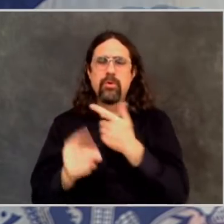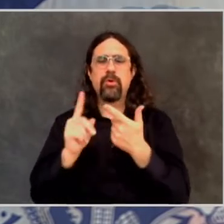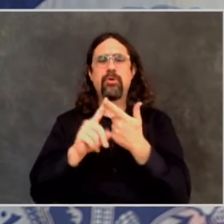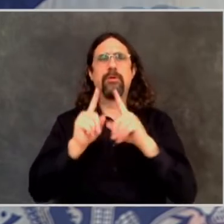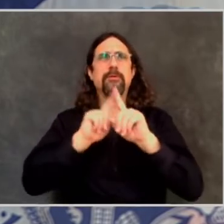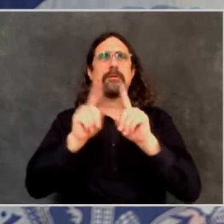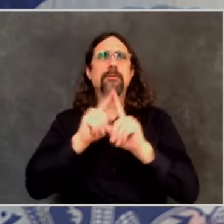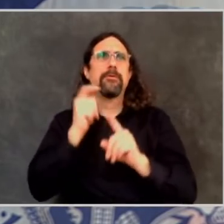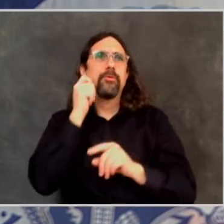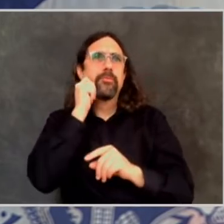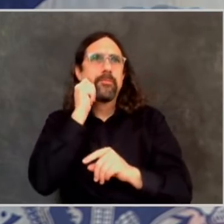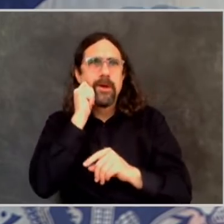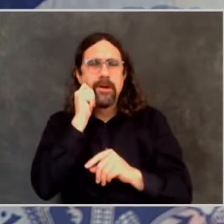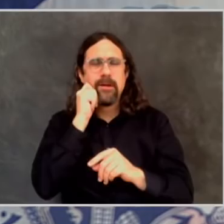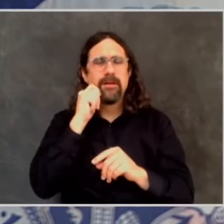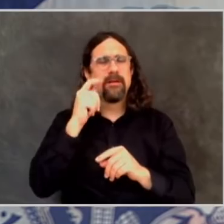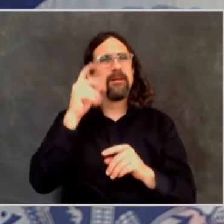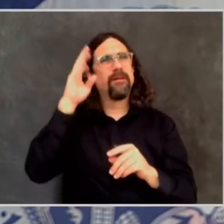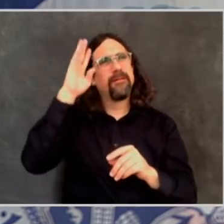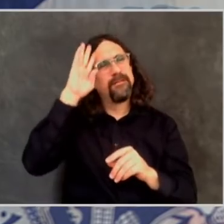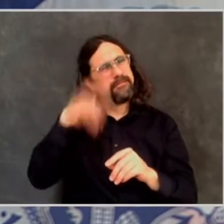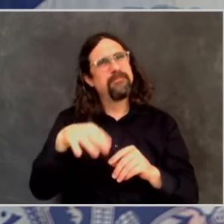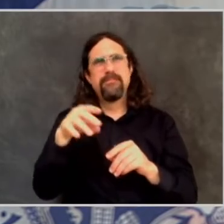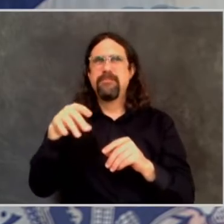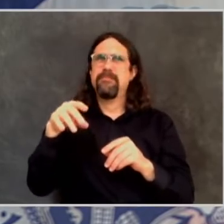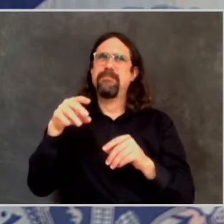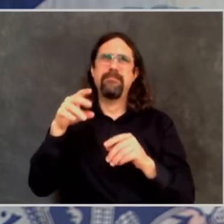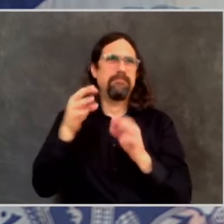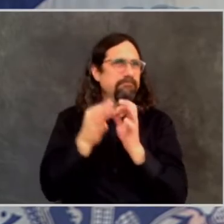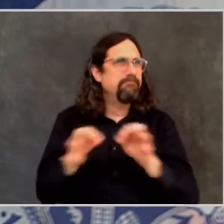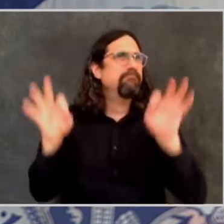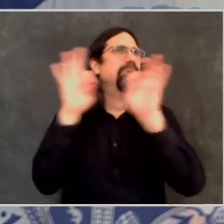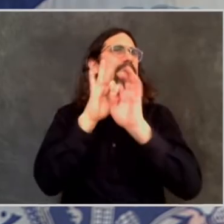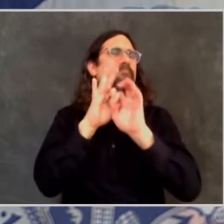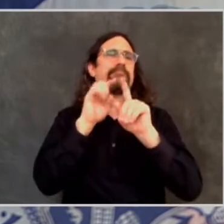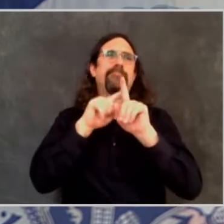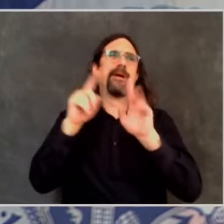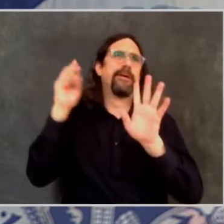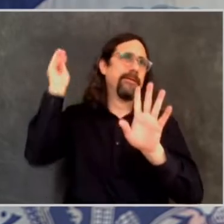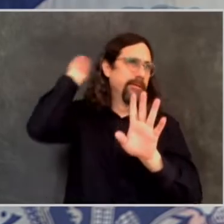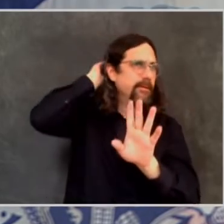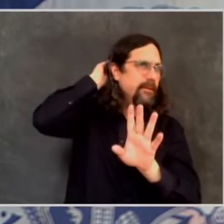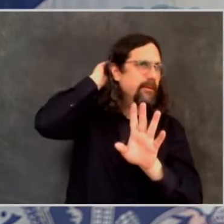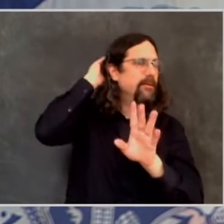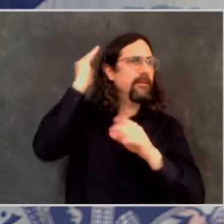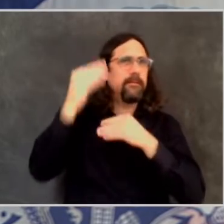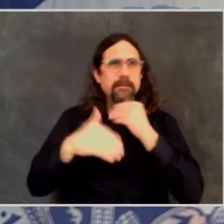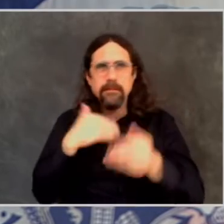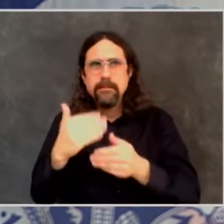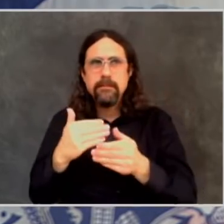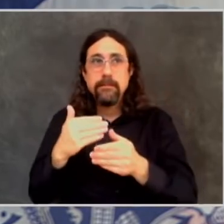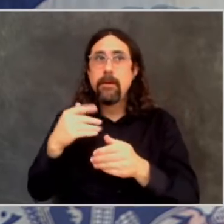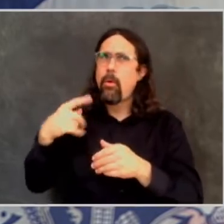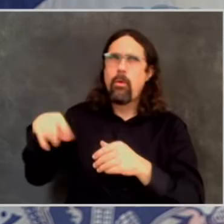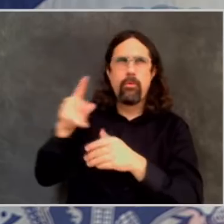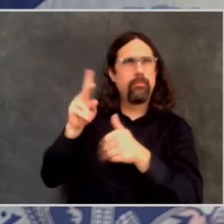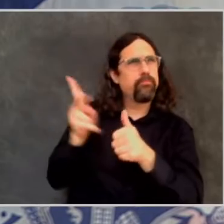looked like our hospital system across the board could be overwhelmed. And again, we're not out of the woods. We are not out of the woods, to say the